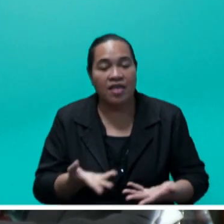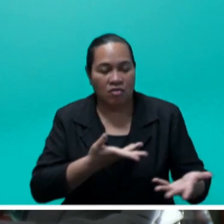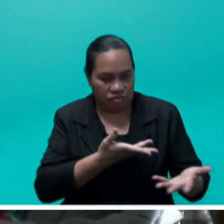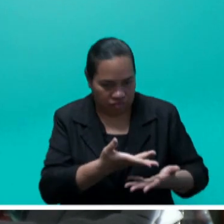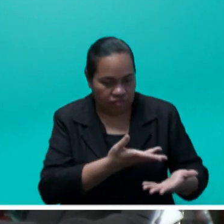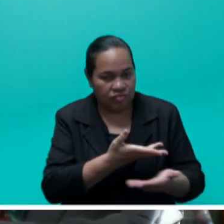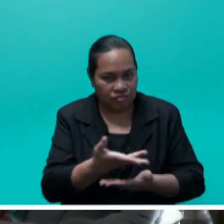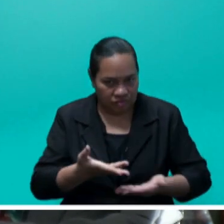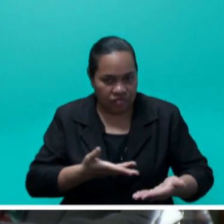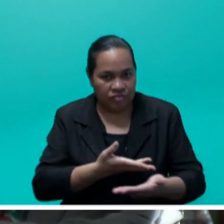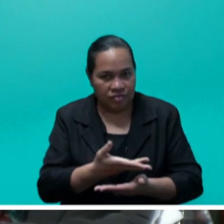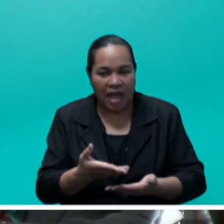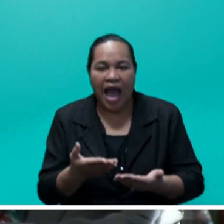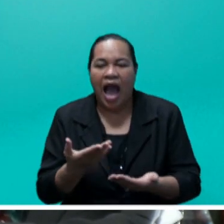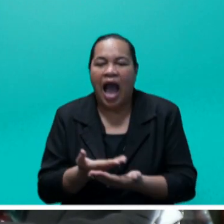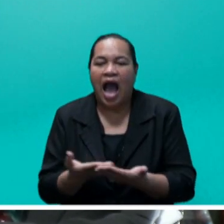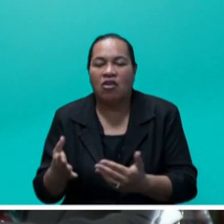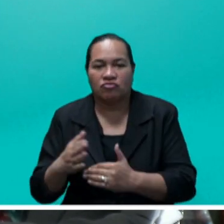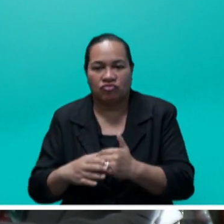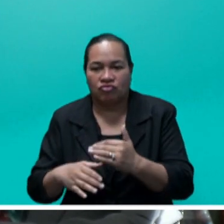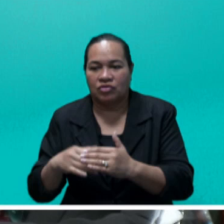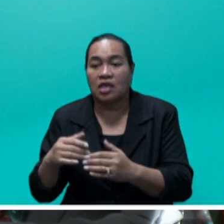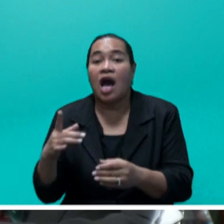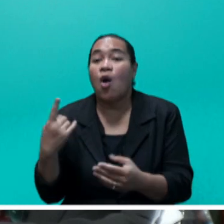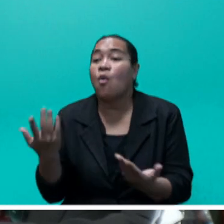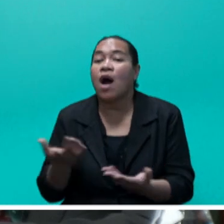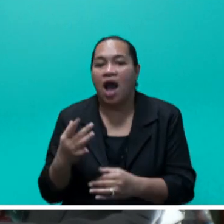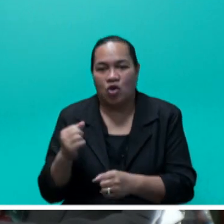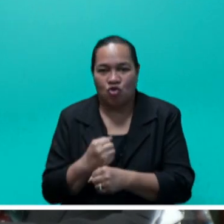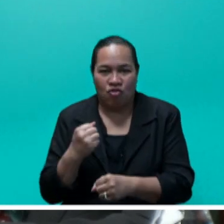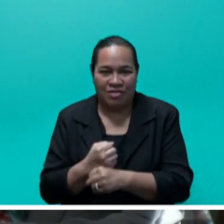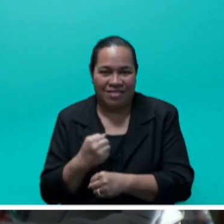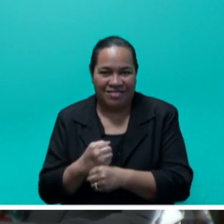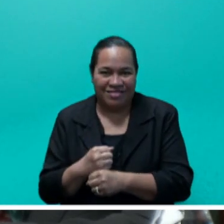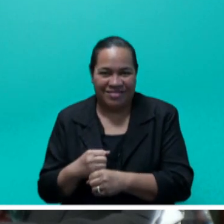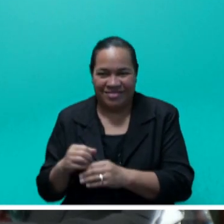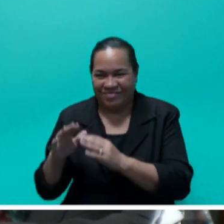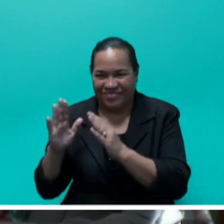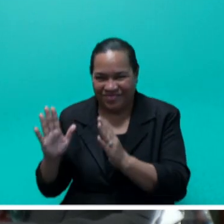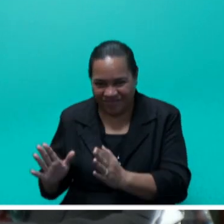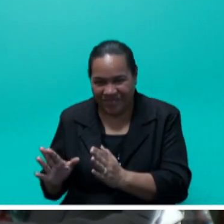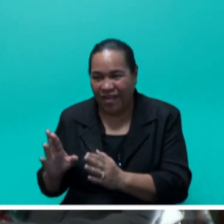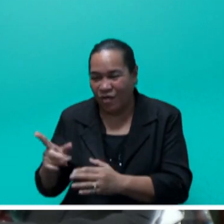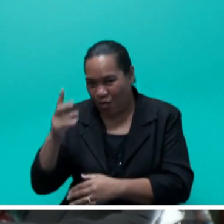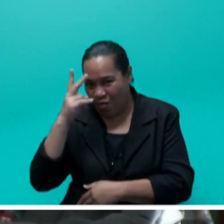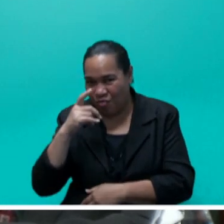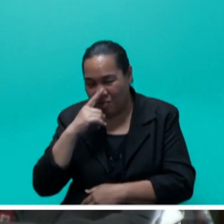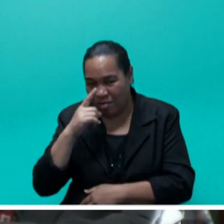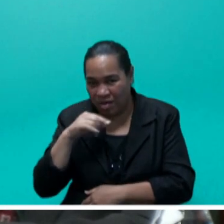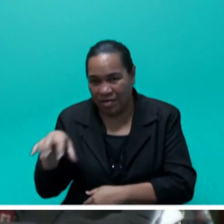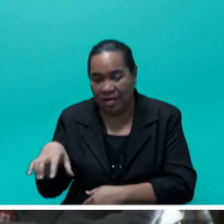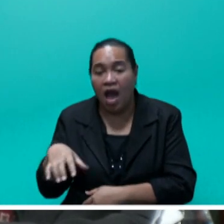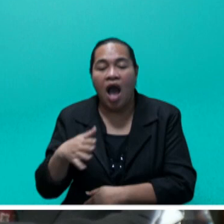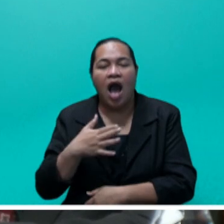also underway for the restructure of the Golden Age Home in Lotoka. Honourable Speaker, as I conclude my response, I'd like to